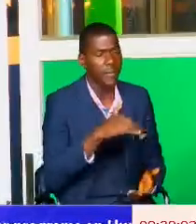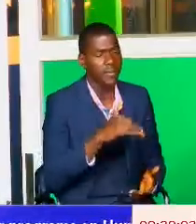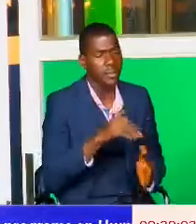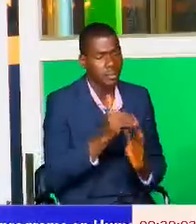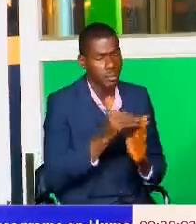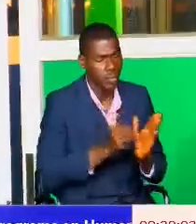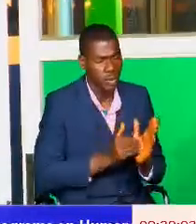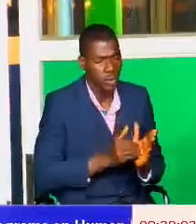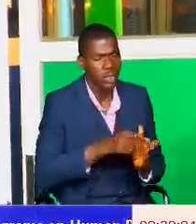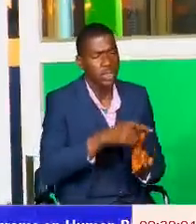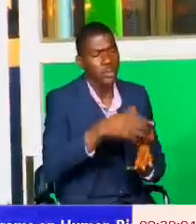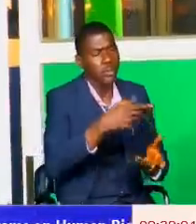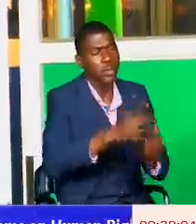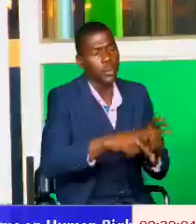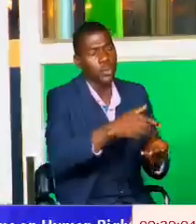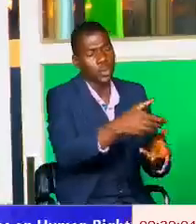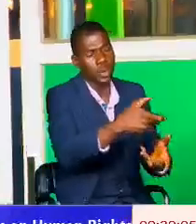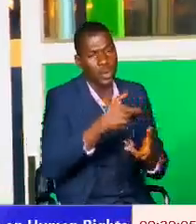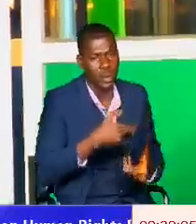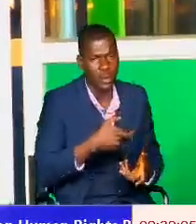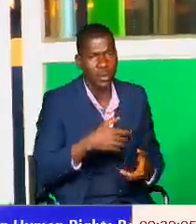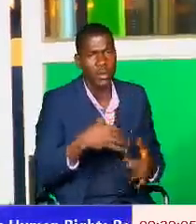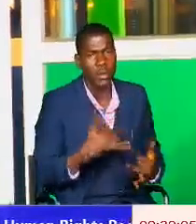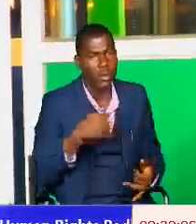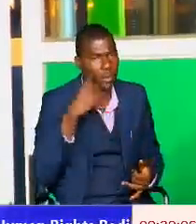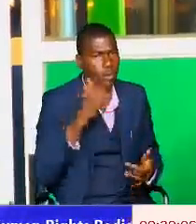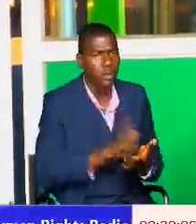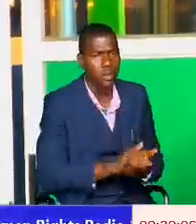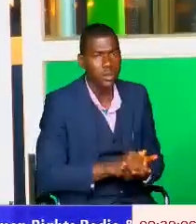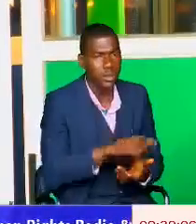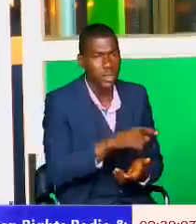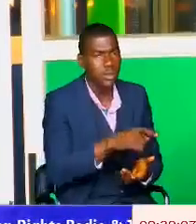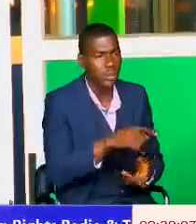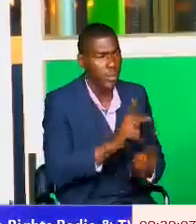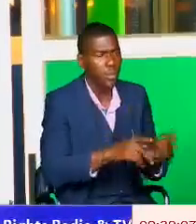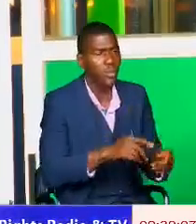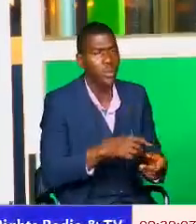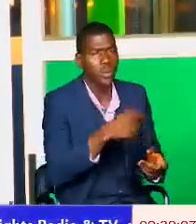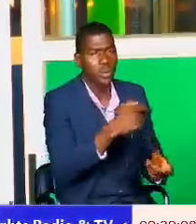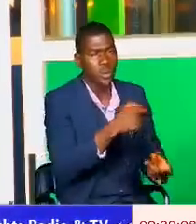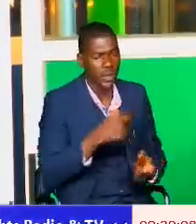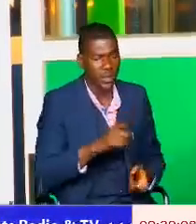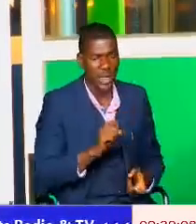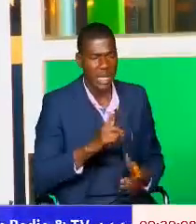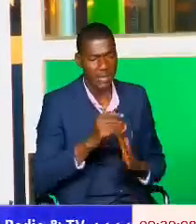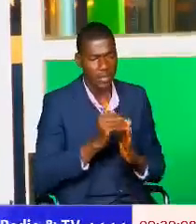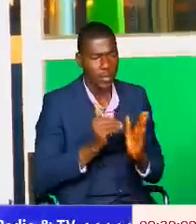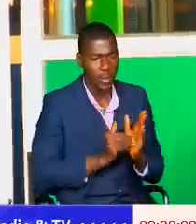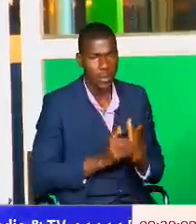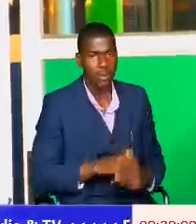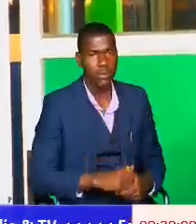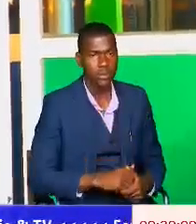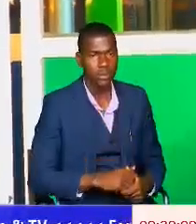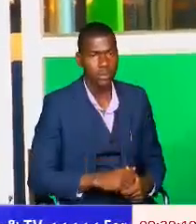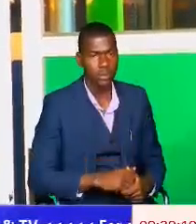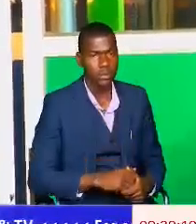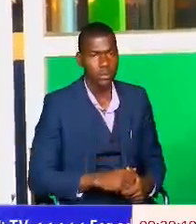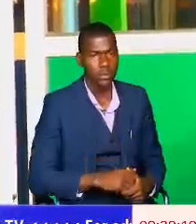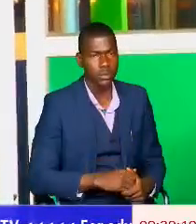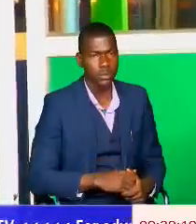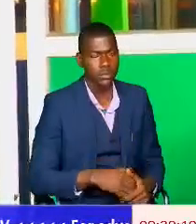Bank. At the point of disbursement, Federal Mortgage Bank disbursed 11 million. Mm-hmm.